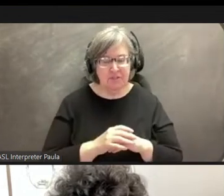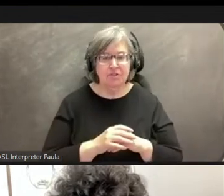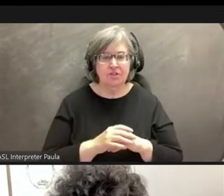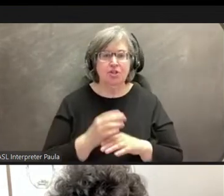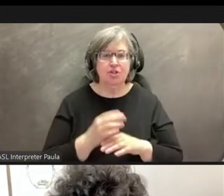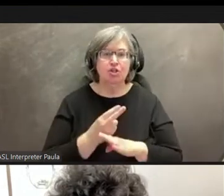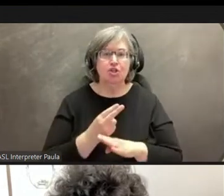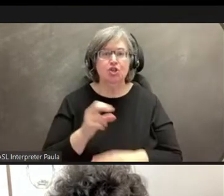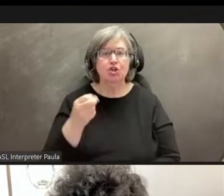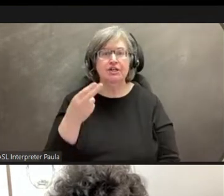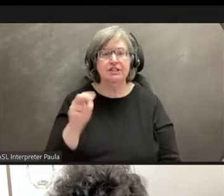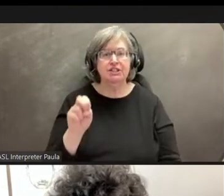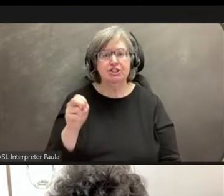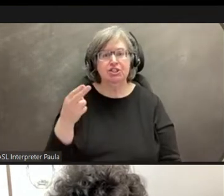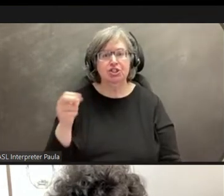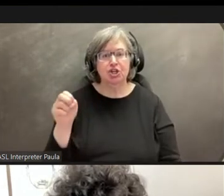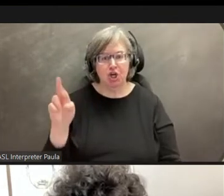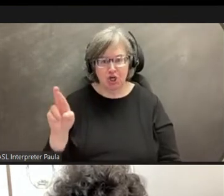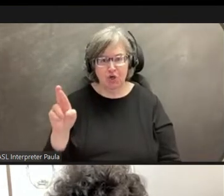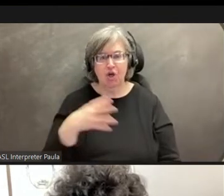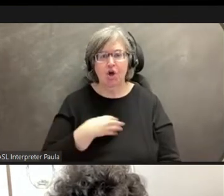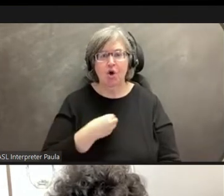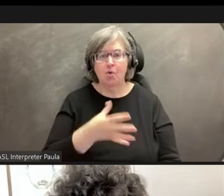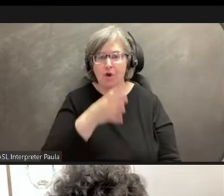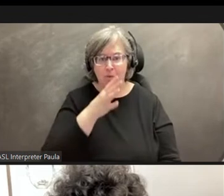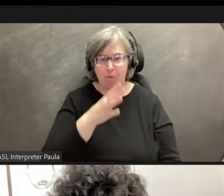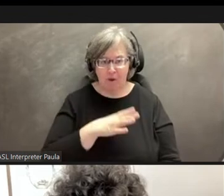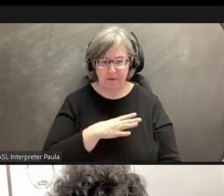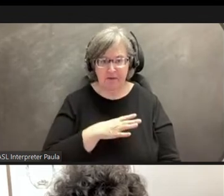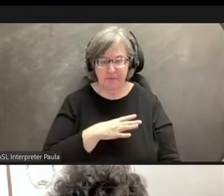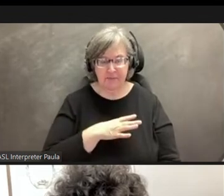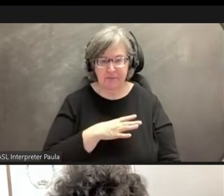pronoun is she, her. I'm a white woman with